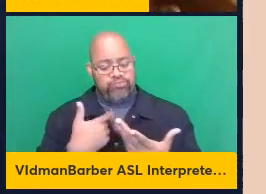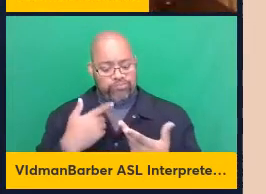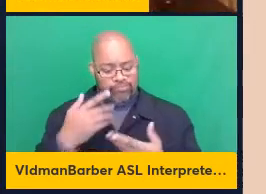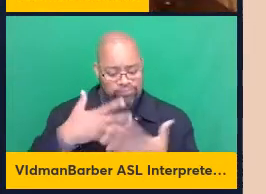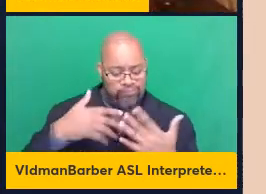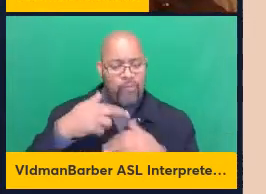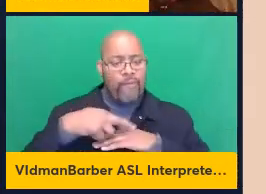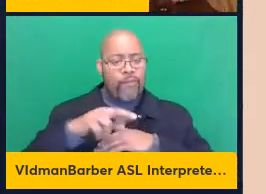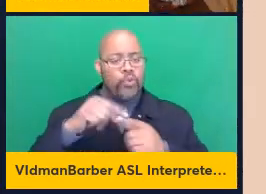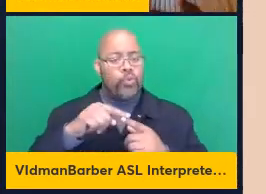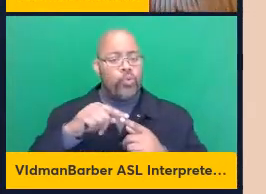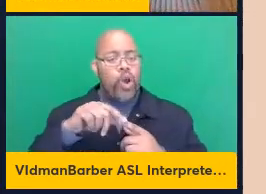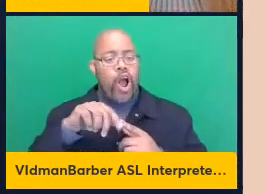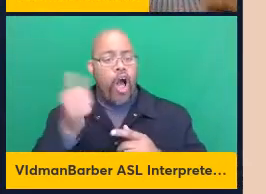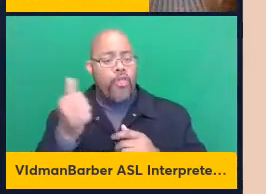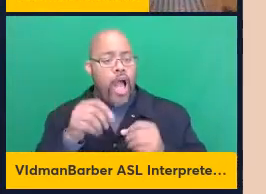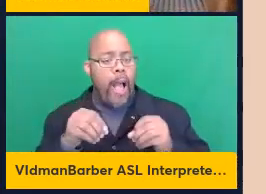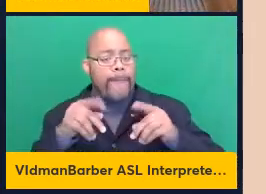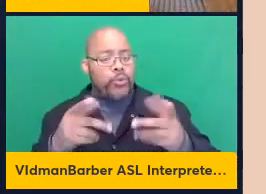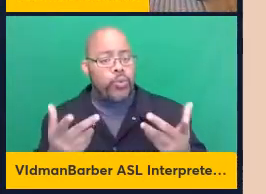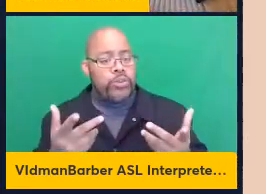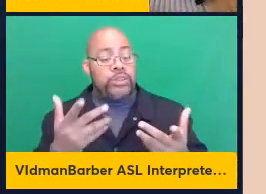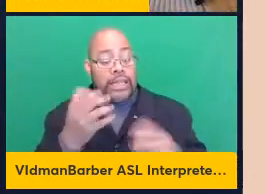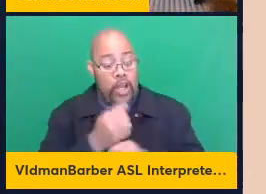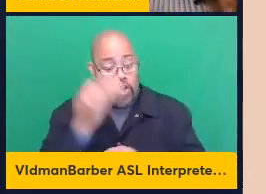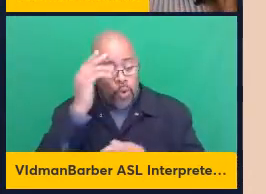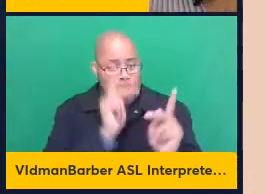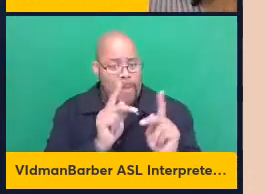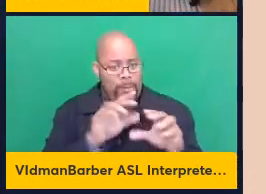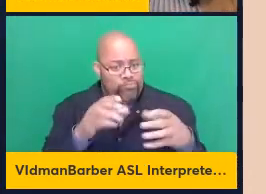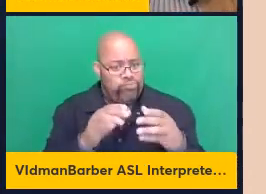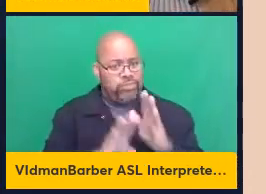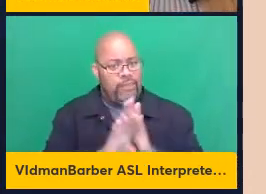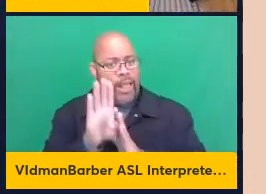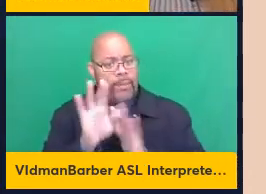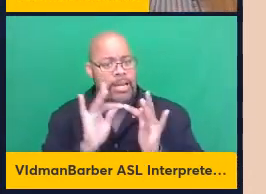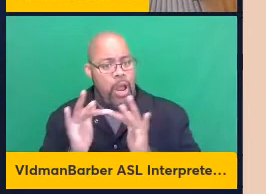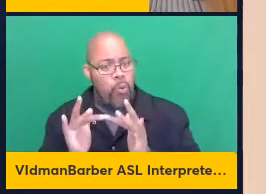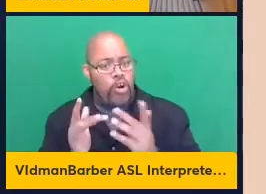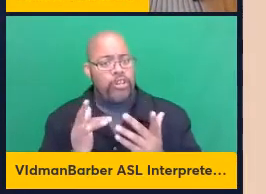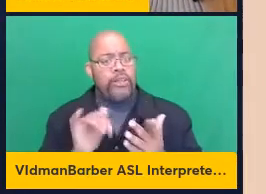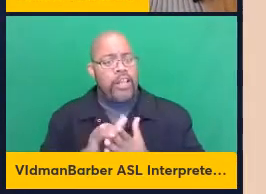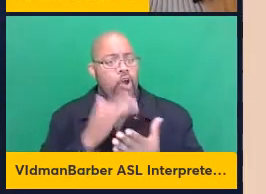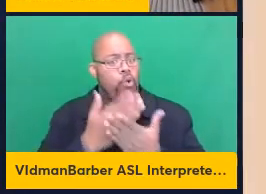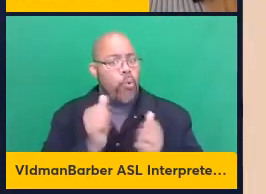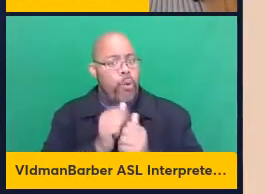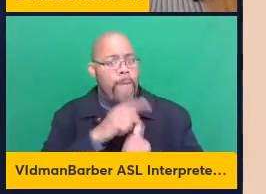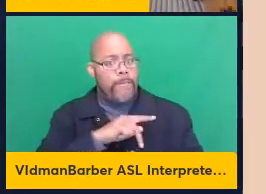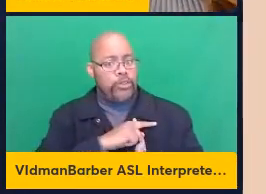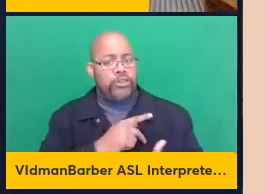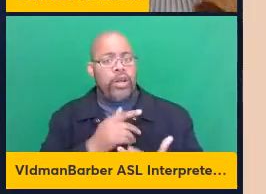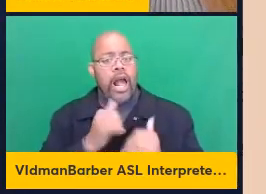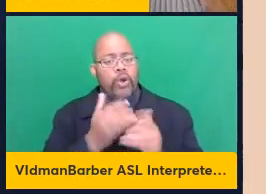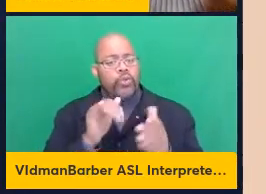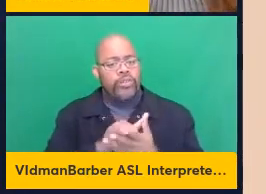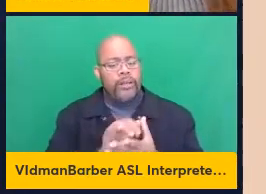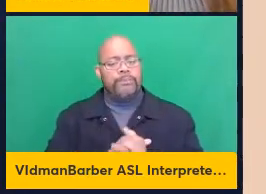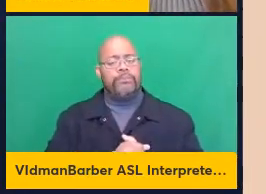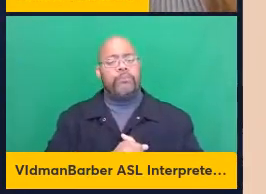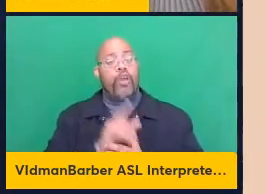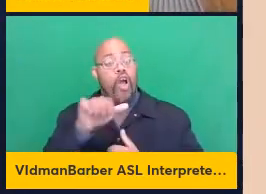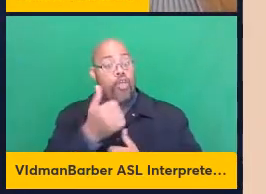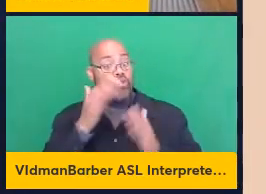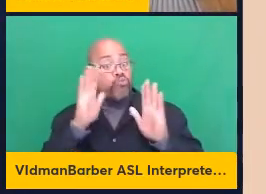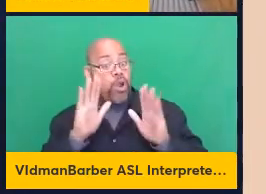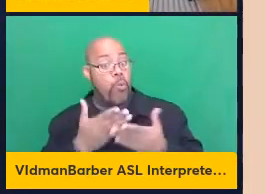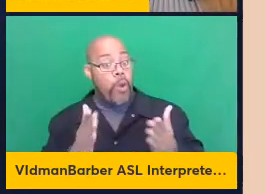each other to opportunities. And so getting to know people is such a great thing to do with your personal brand. How do you do that? One of the great